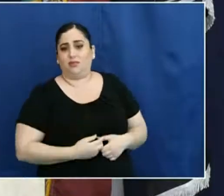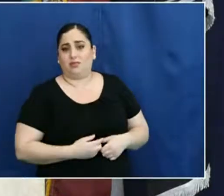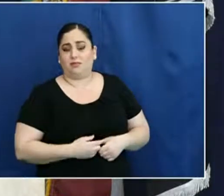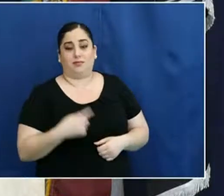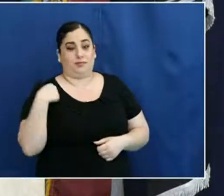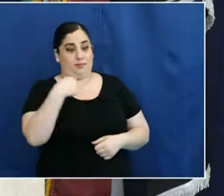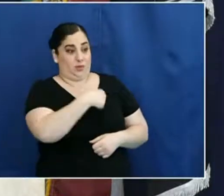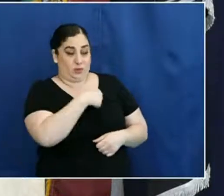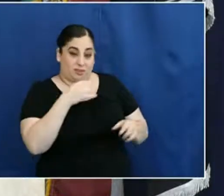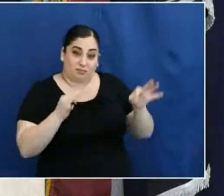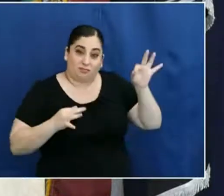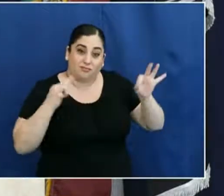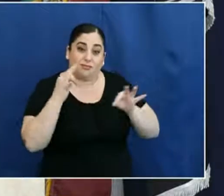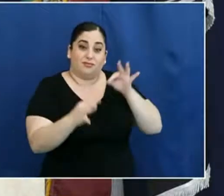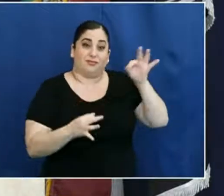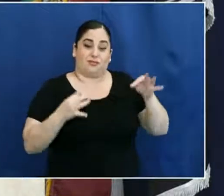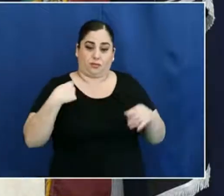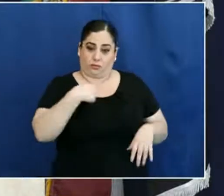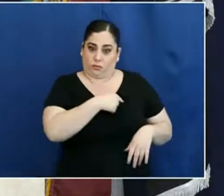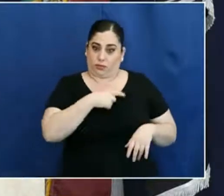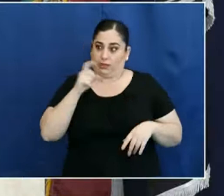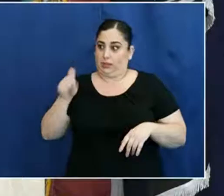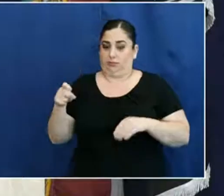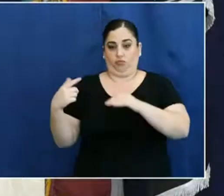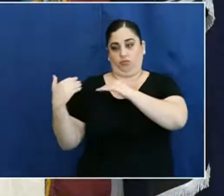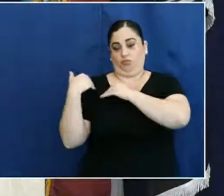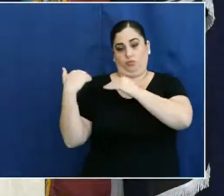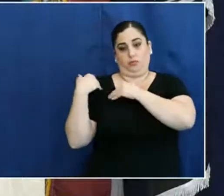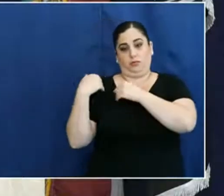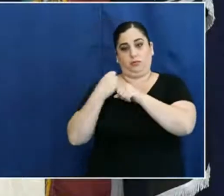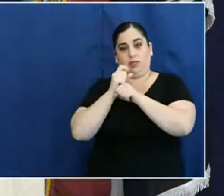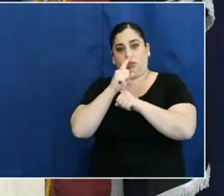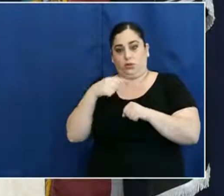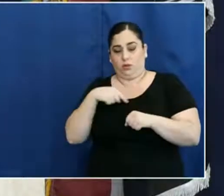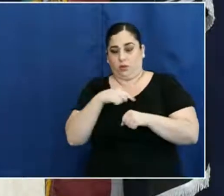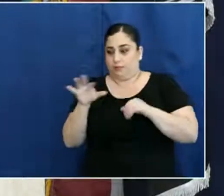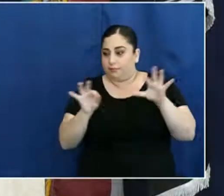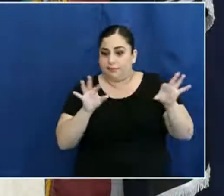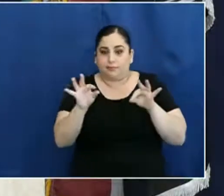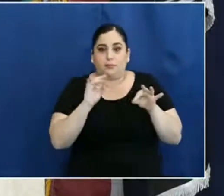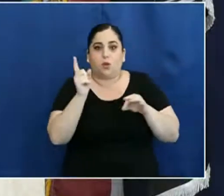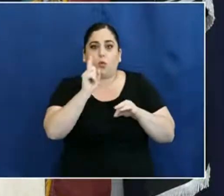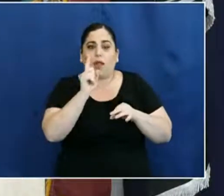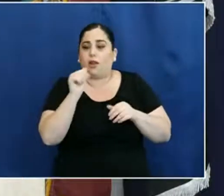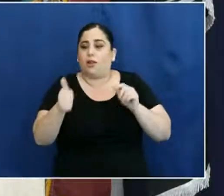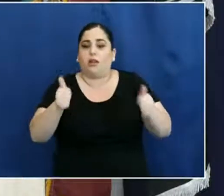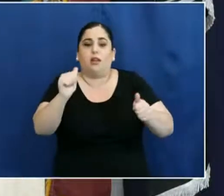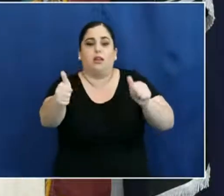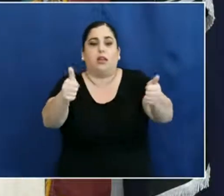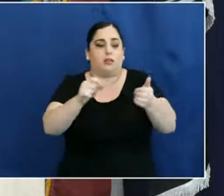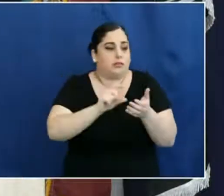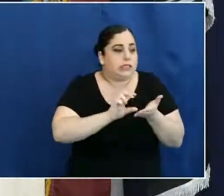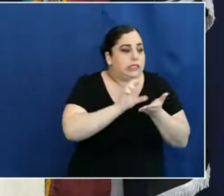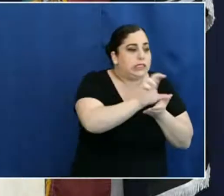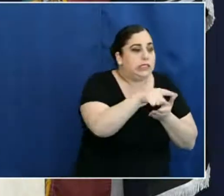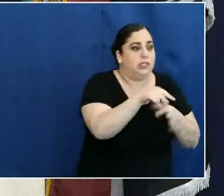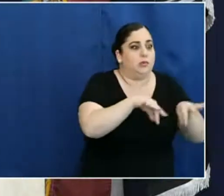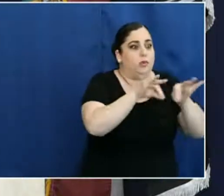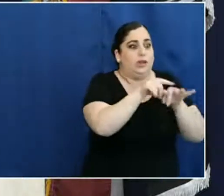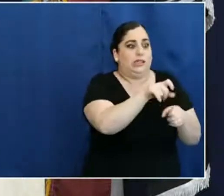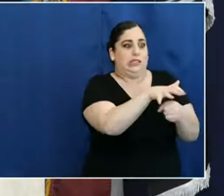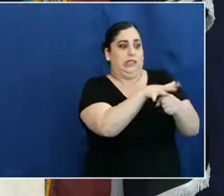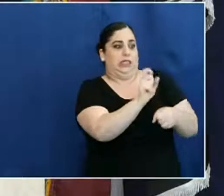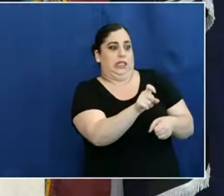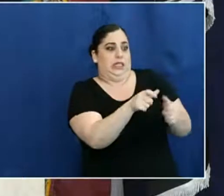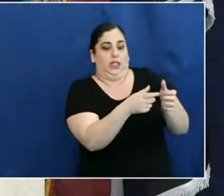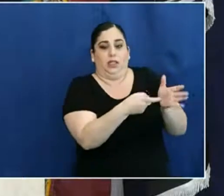that pops up where you need to do that, along with the daily effort that our staff and team go through in shifting